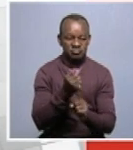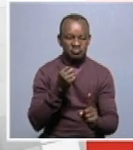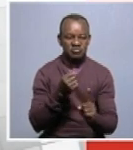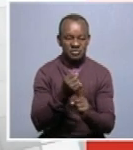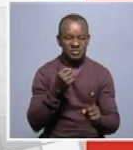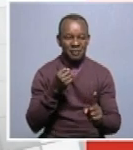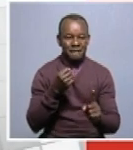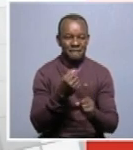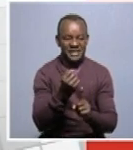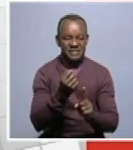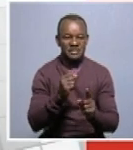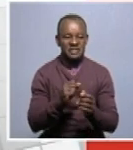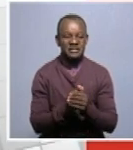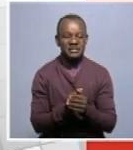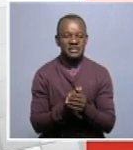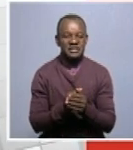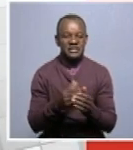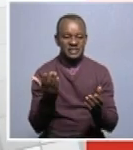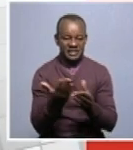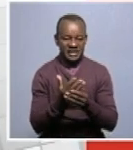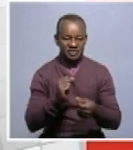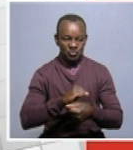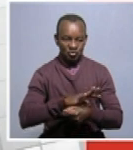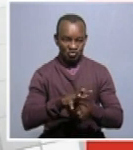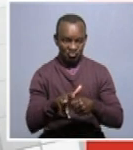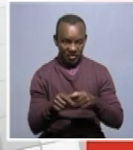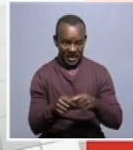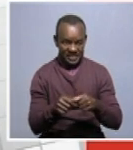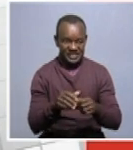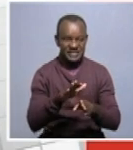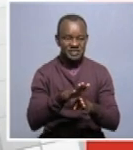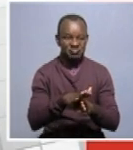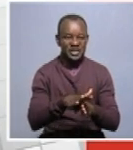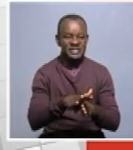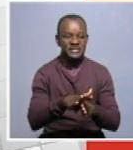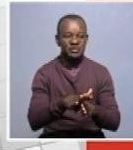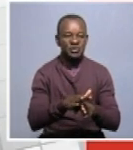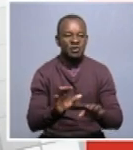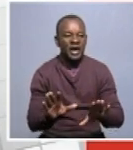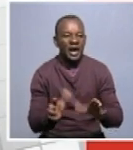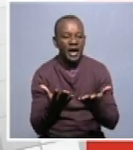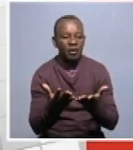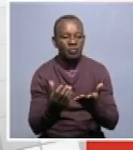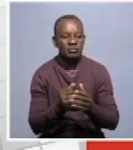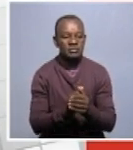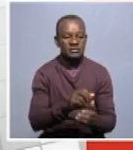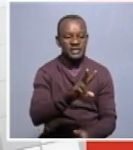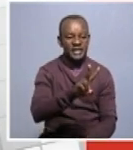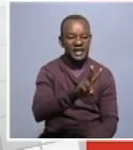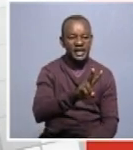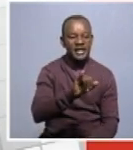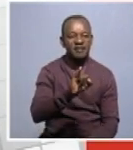variations are happening on the spike proteins. And actually, theoretically, changes on the